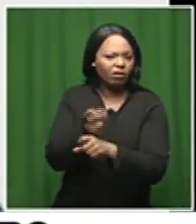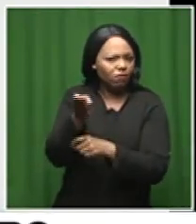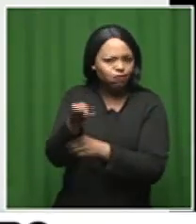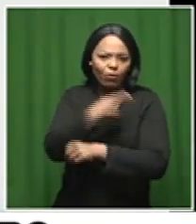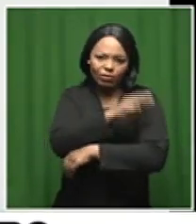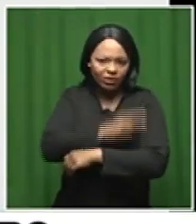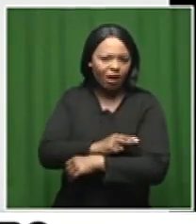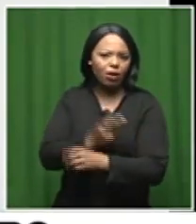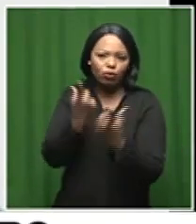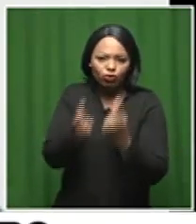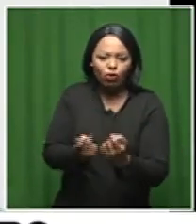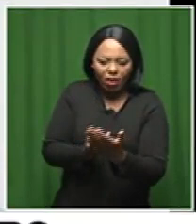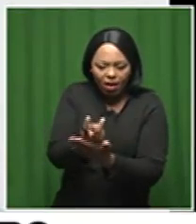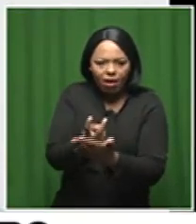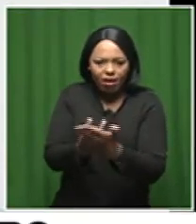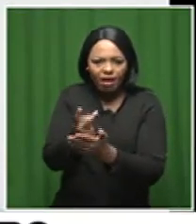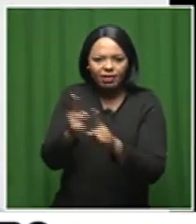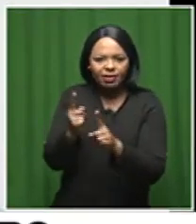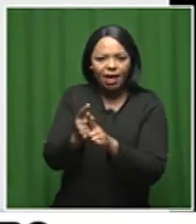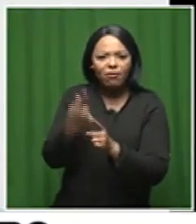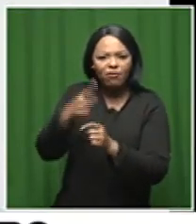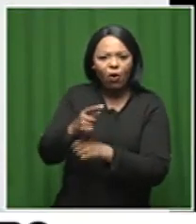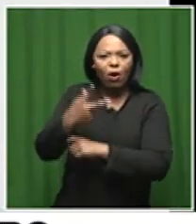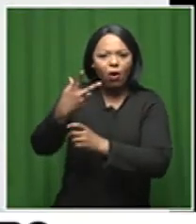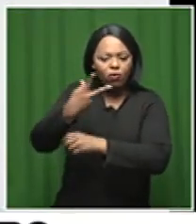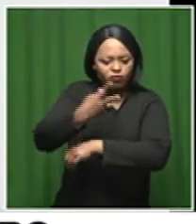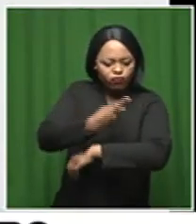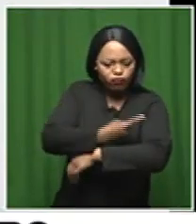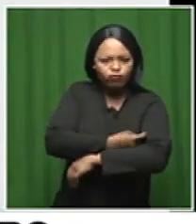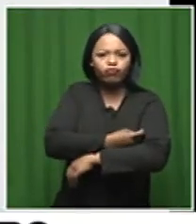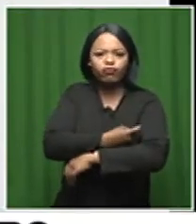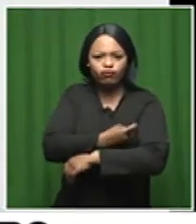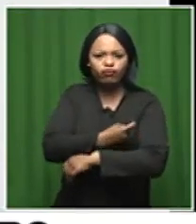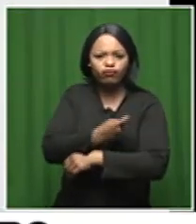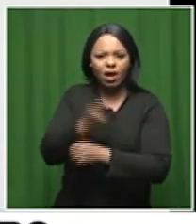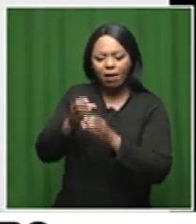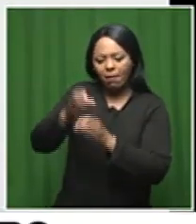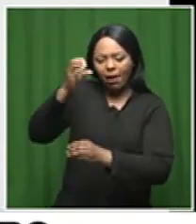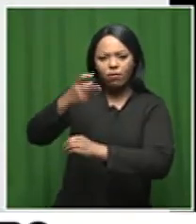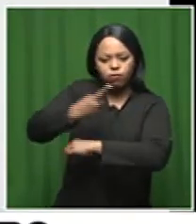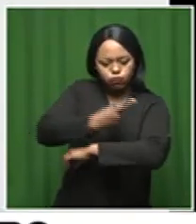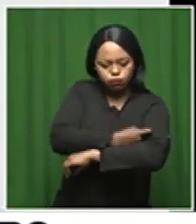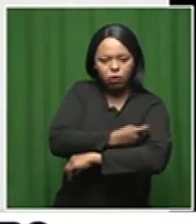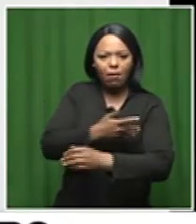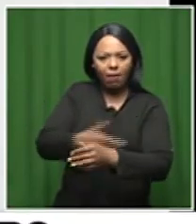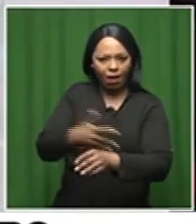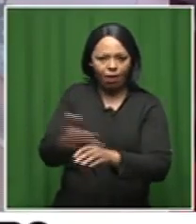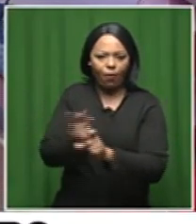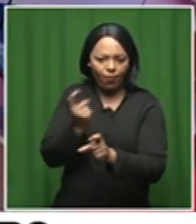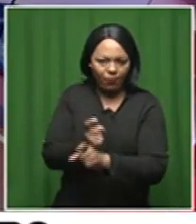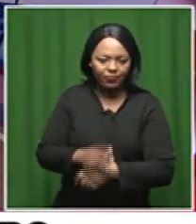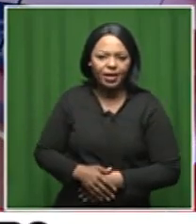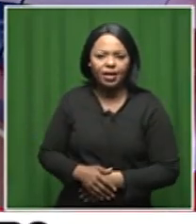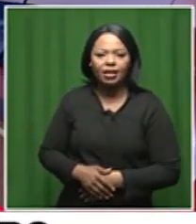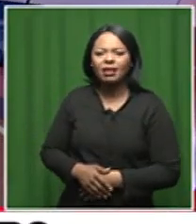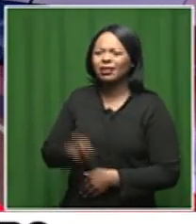we're just continuing waiting in hope that we'll get a perfect match and be able to get a transplant for her. Now, for a lot of people, when you talk